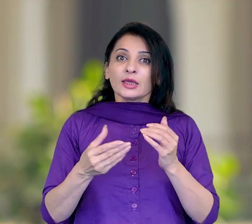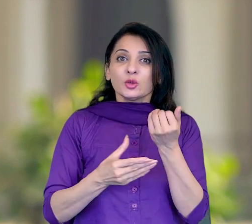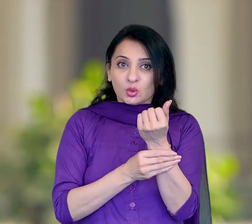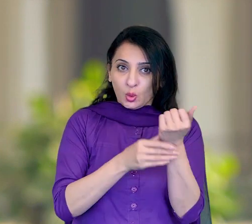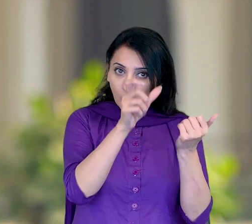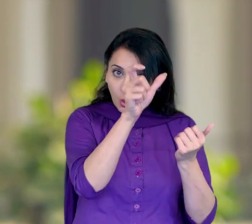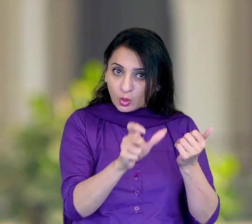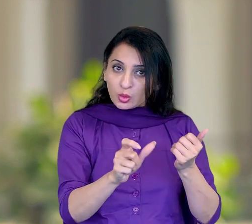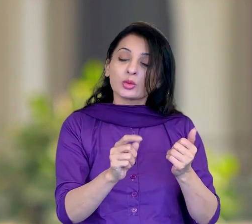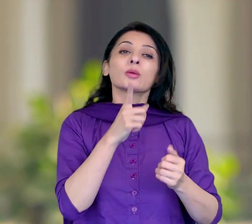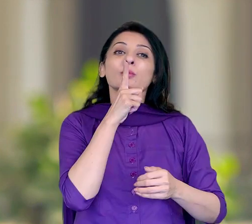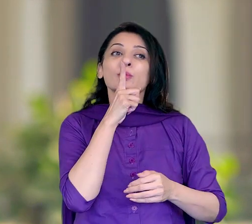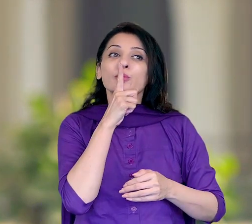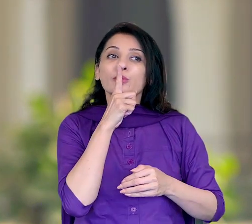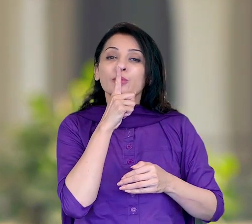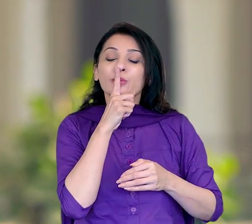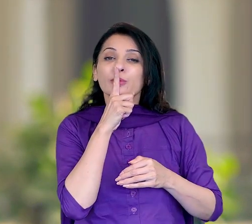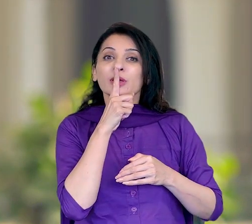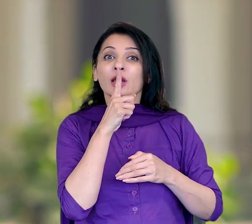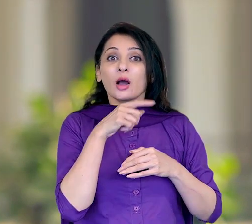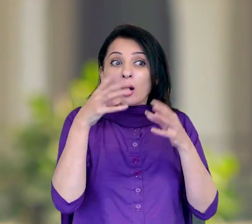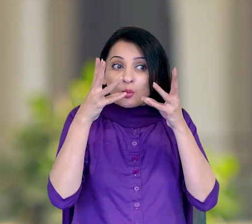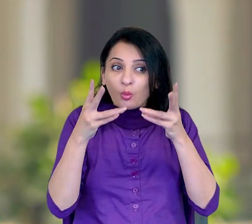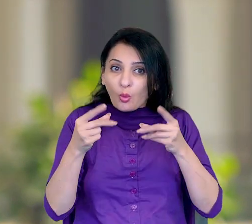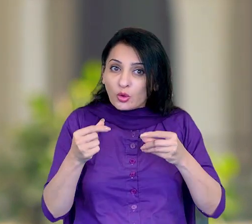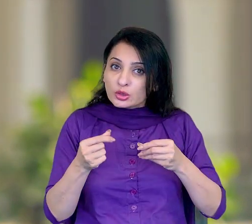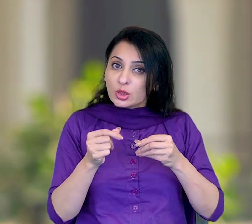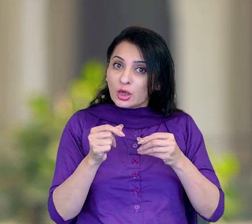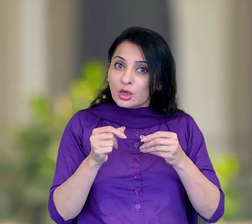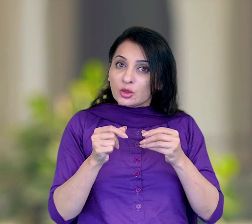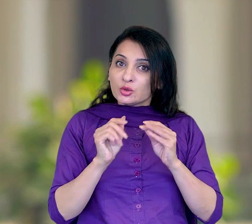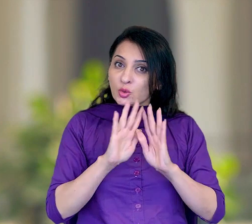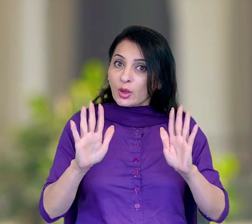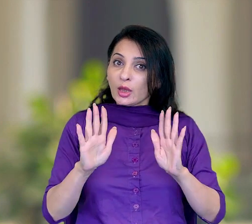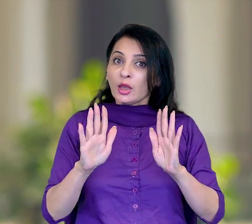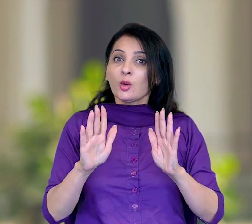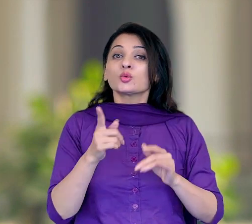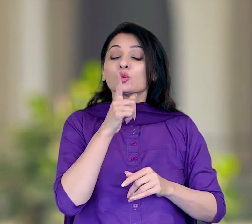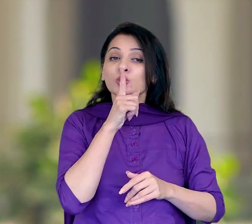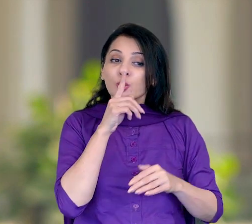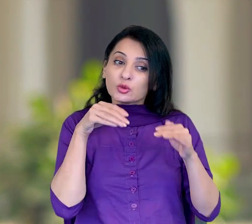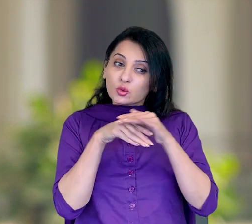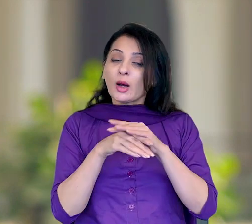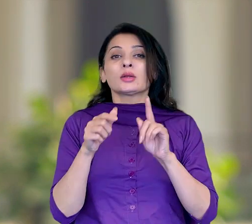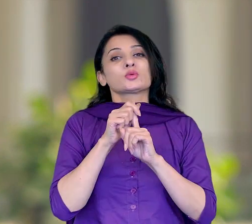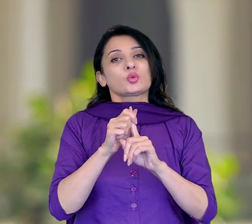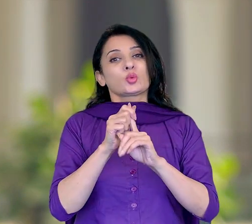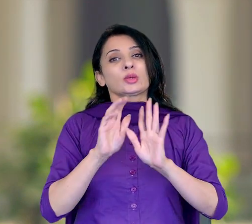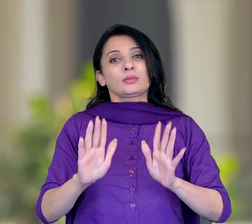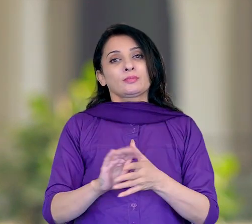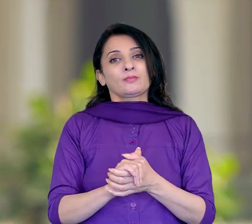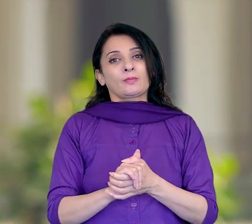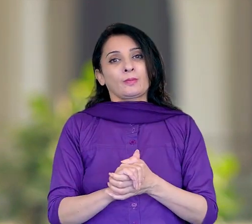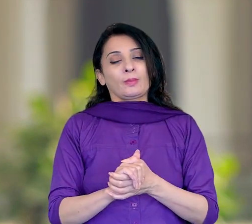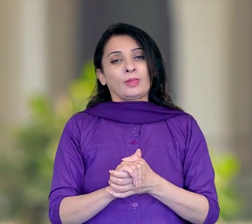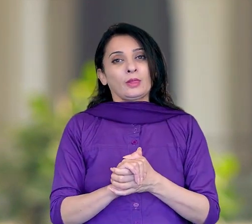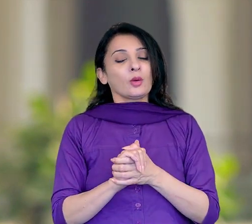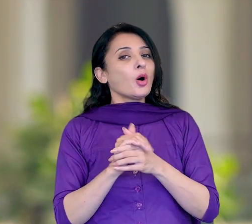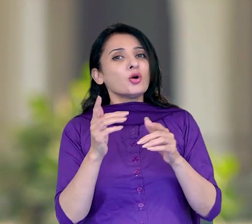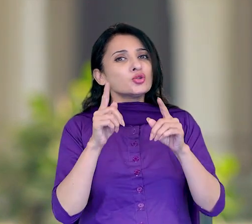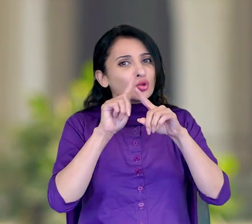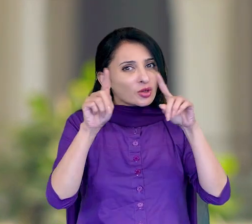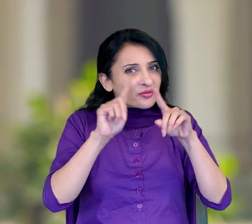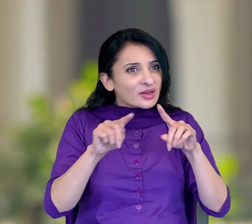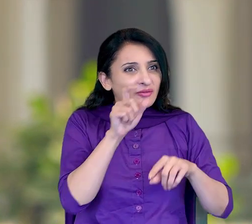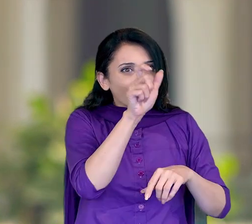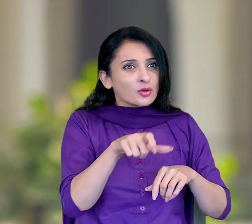it safeguarded was that data patient confidentiality was to be maintained, and also they are different people changing